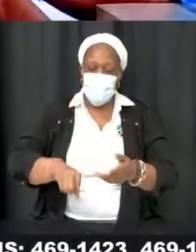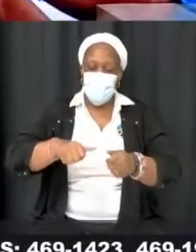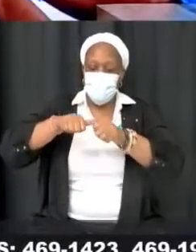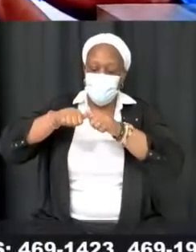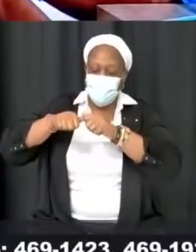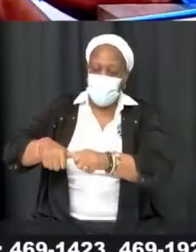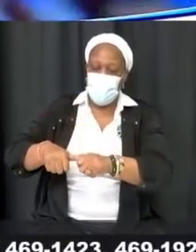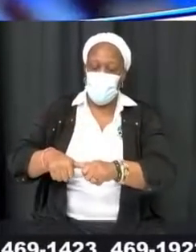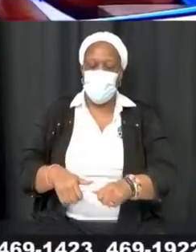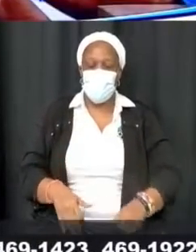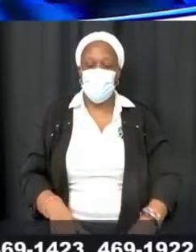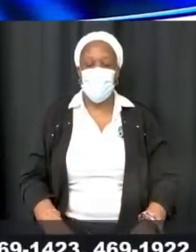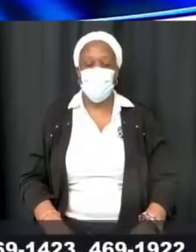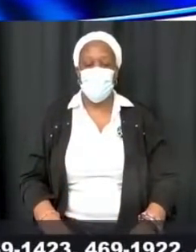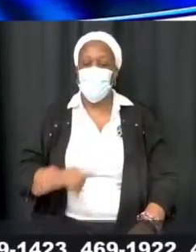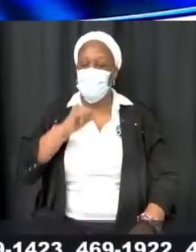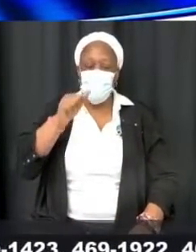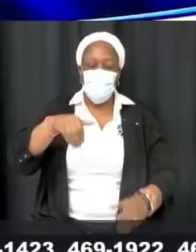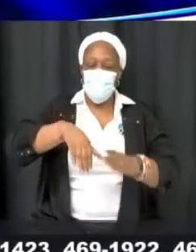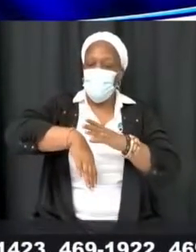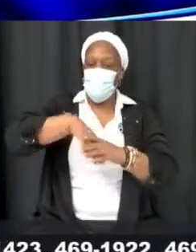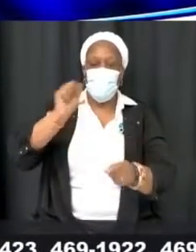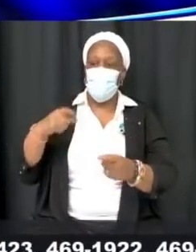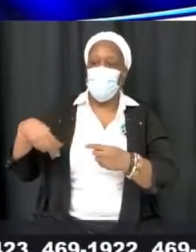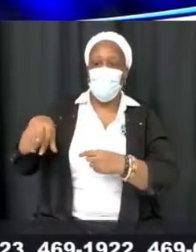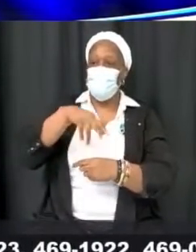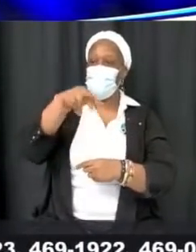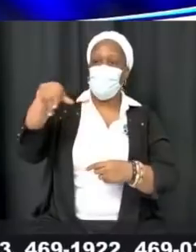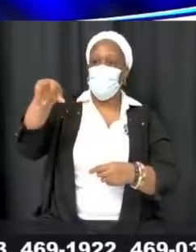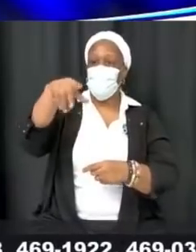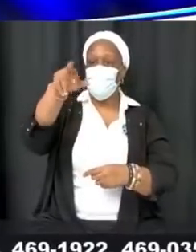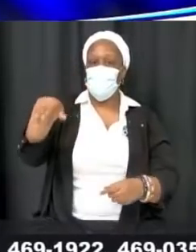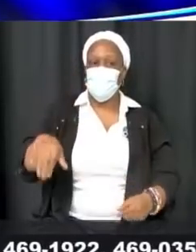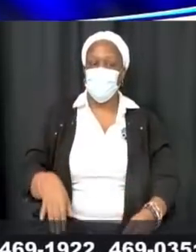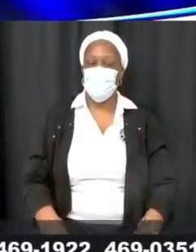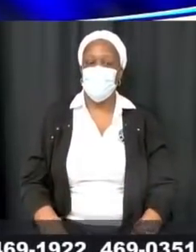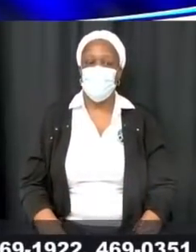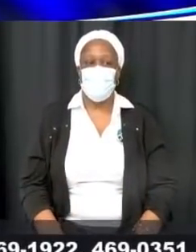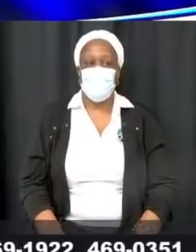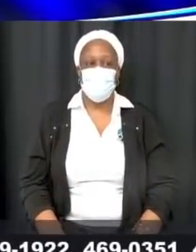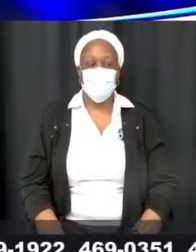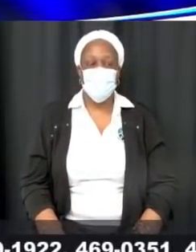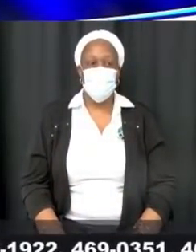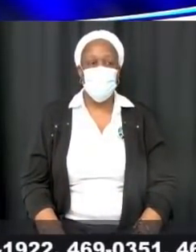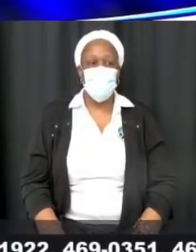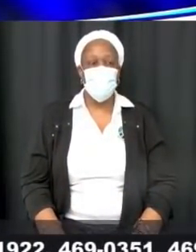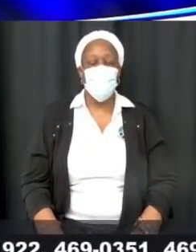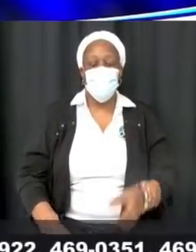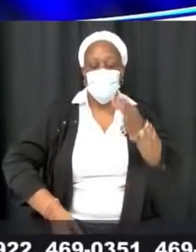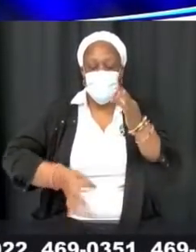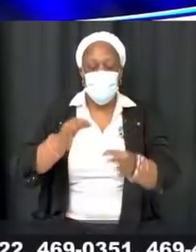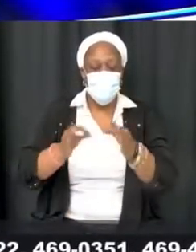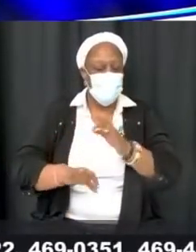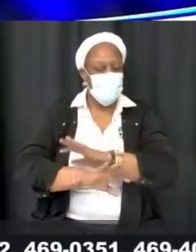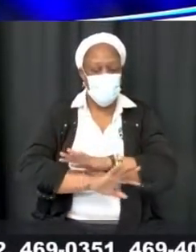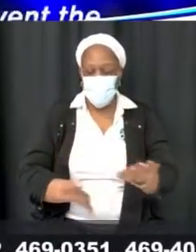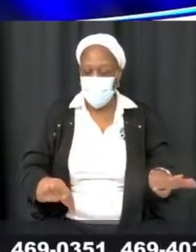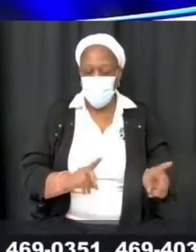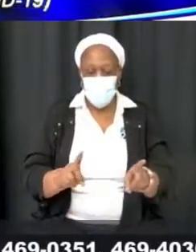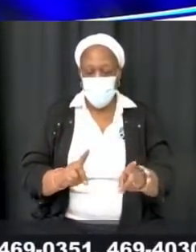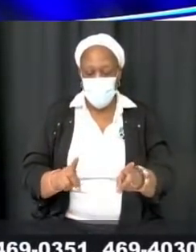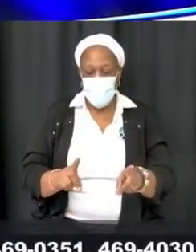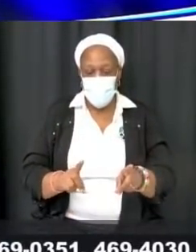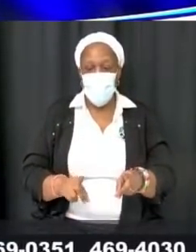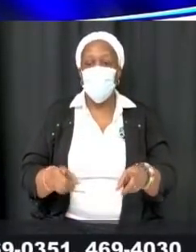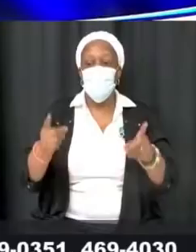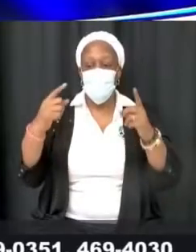Officer. As I mentioned before, any failure to comply with these conditions will be investigated